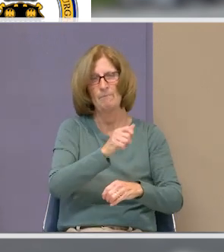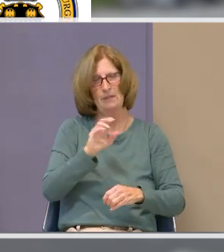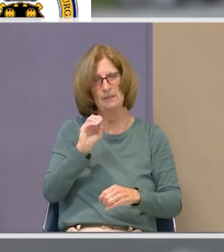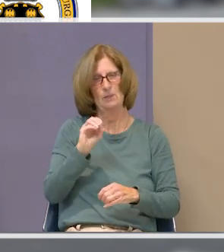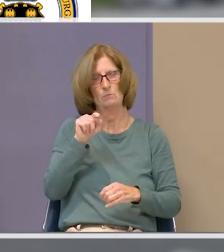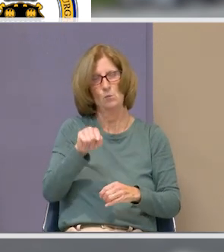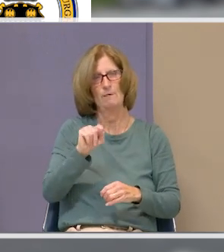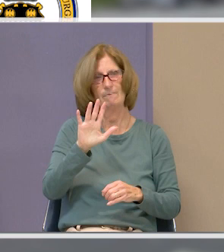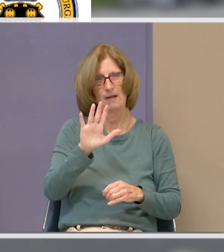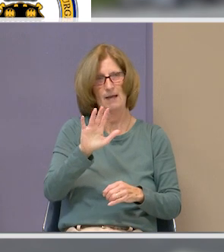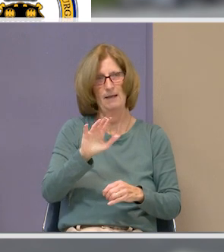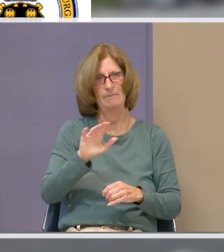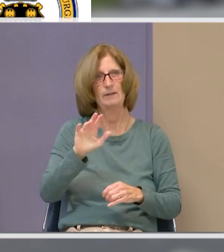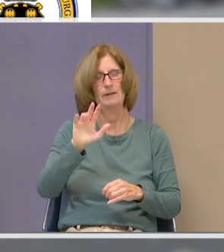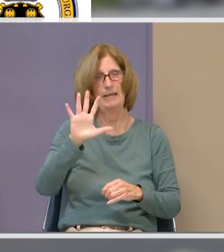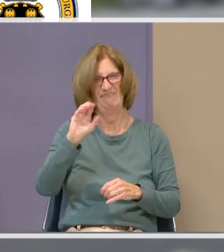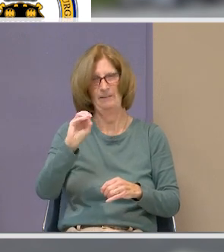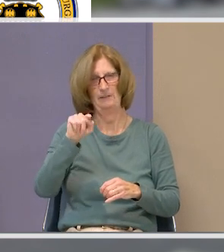to 2.3,